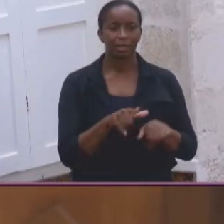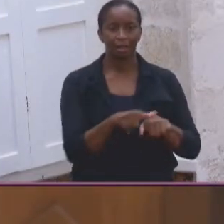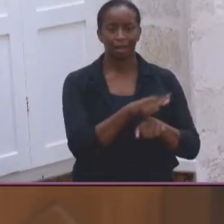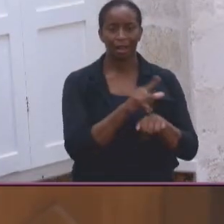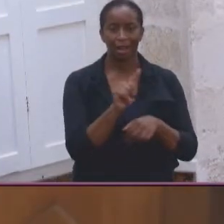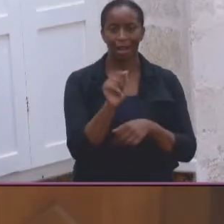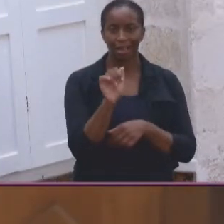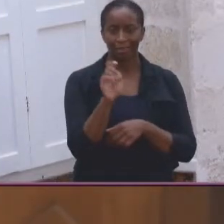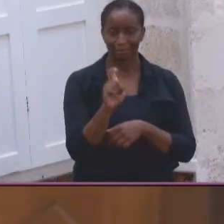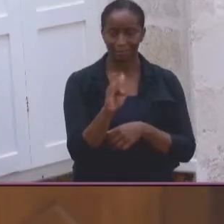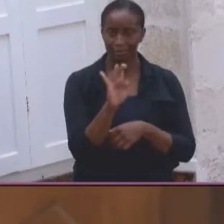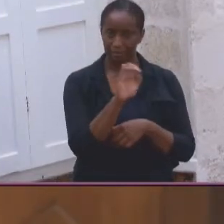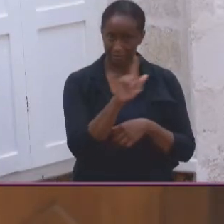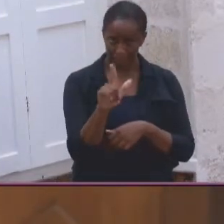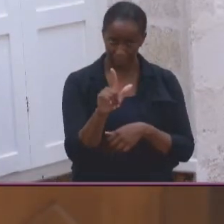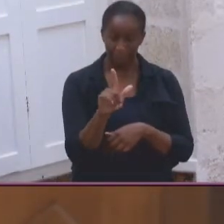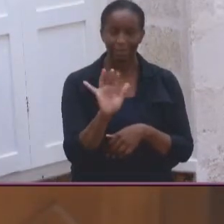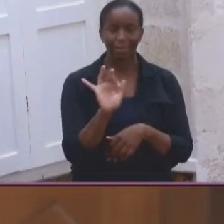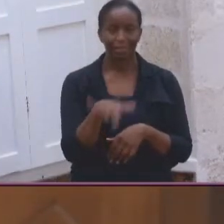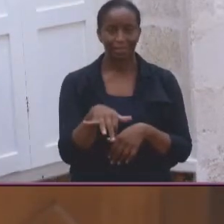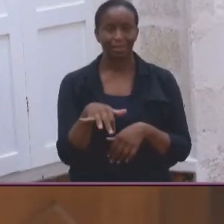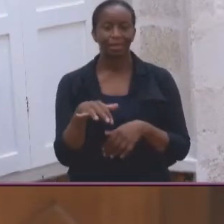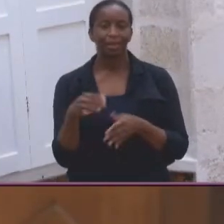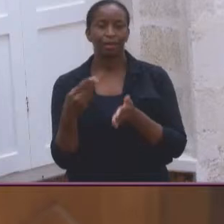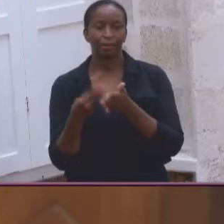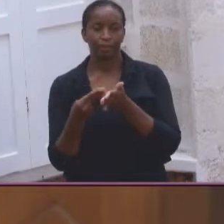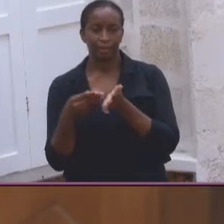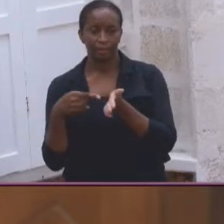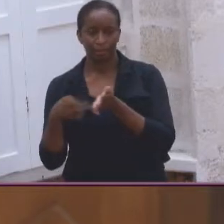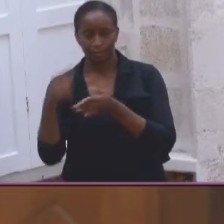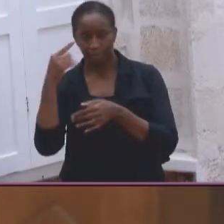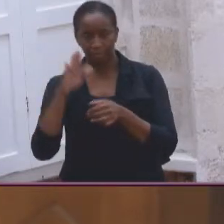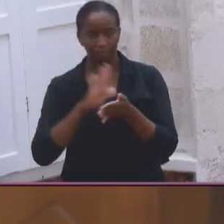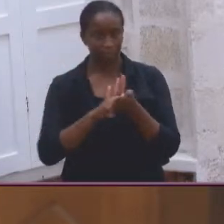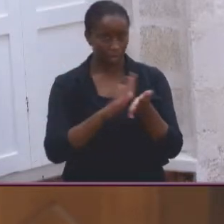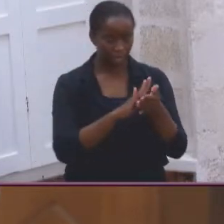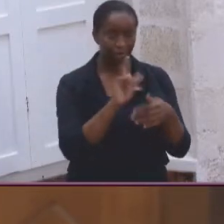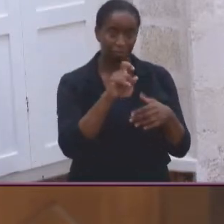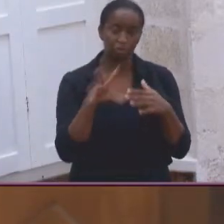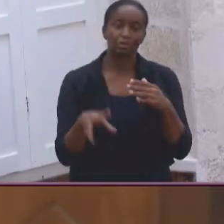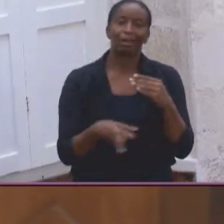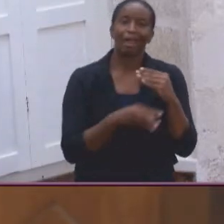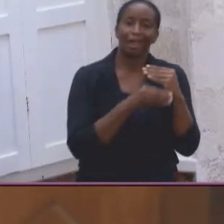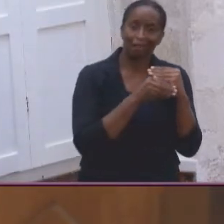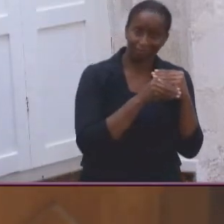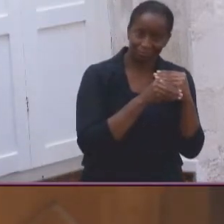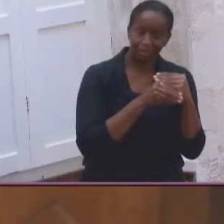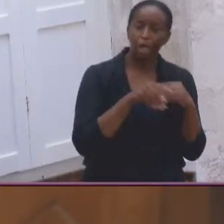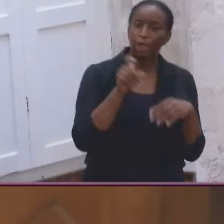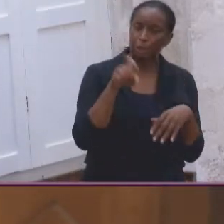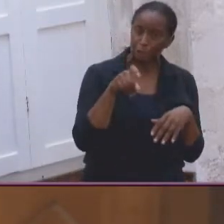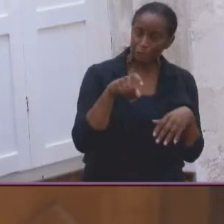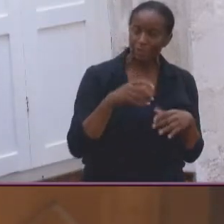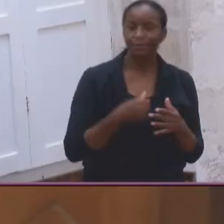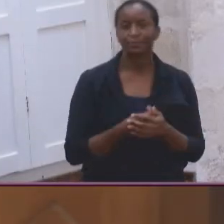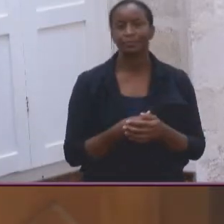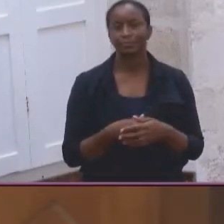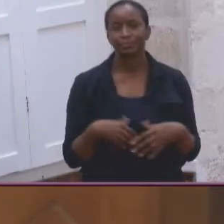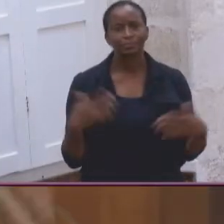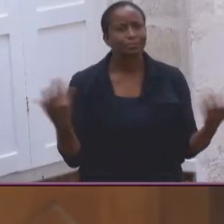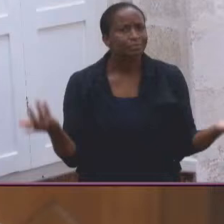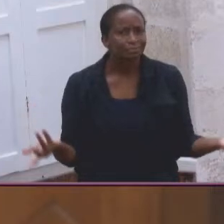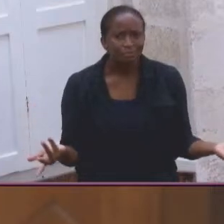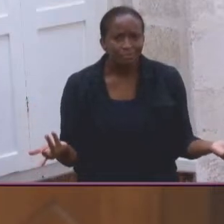But to suggest that you should not attach it to the land tax bill, but ask the people overseas to clean their land, but this is the